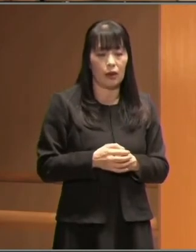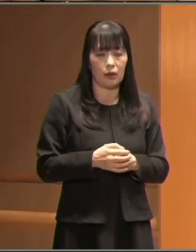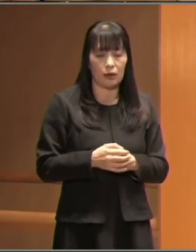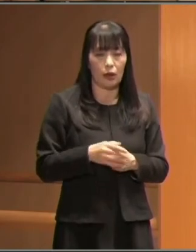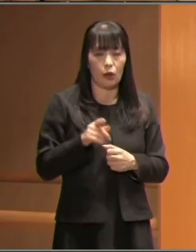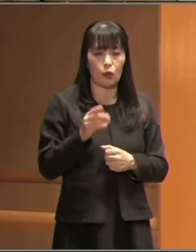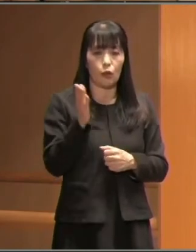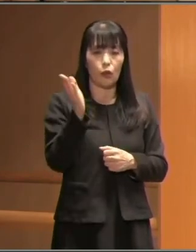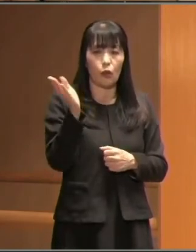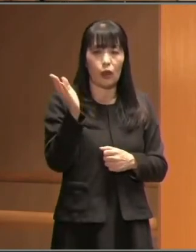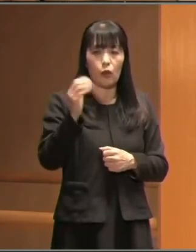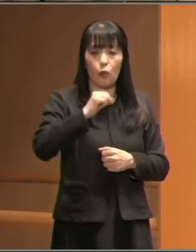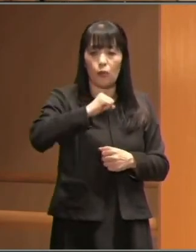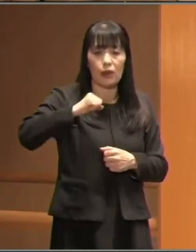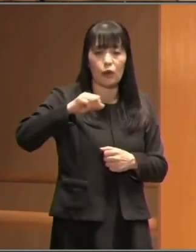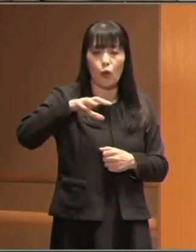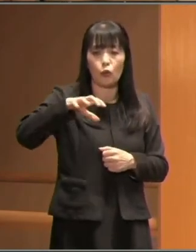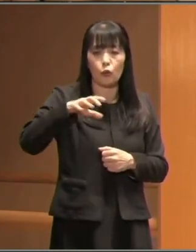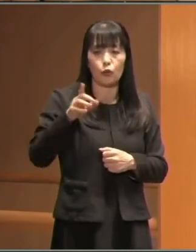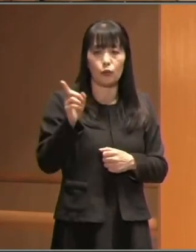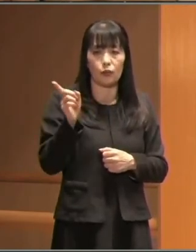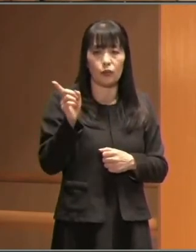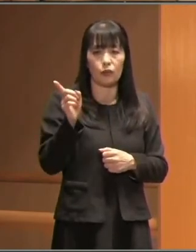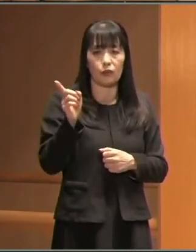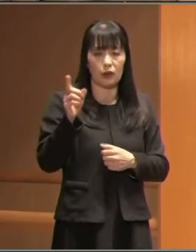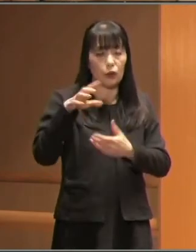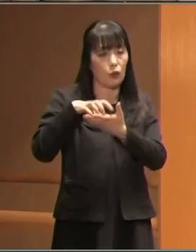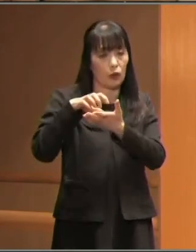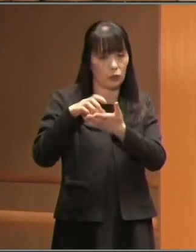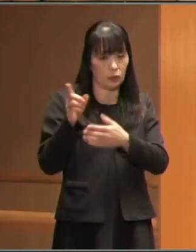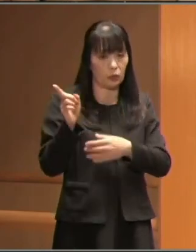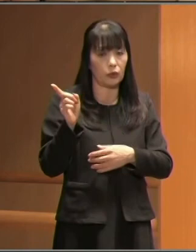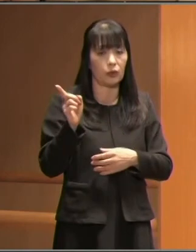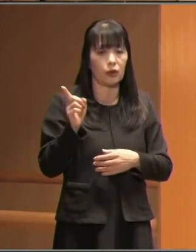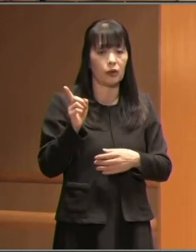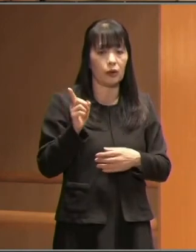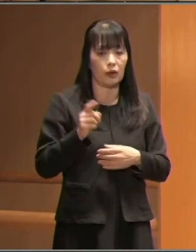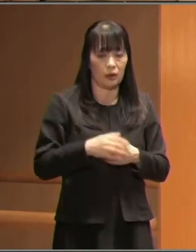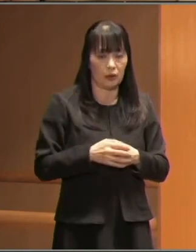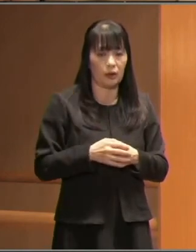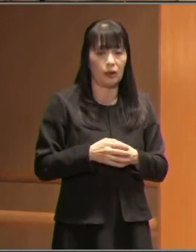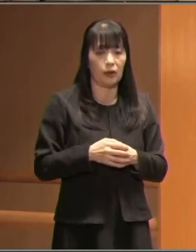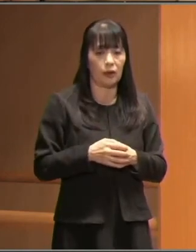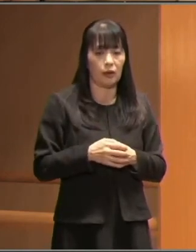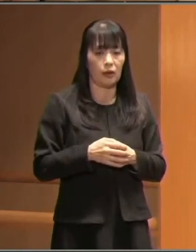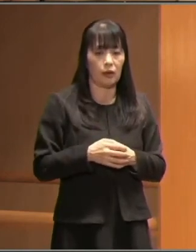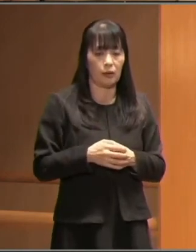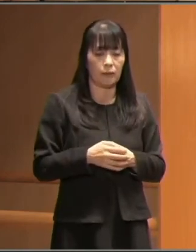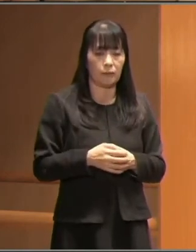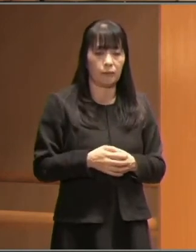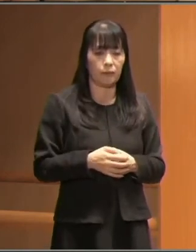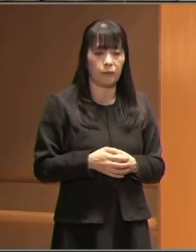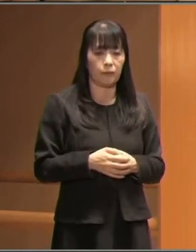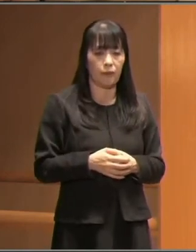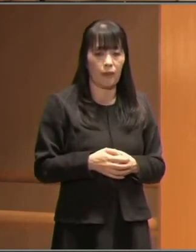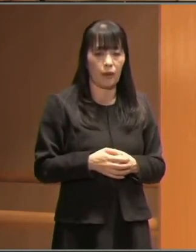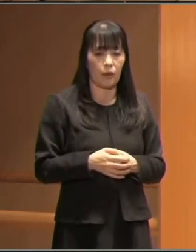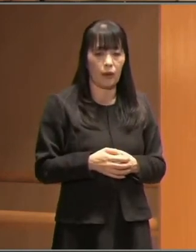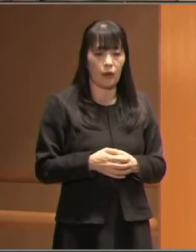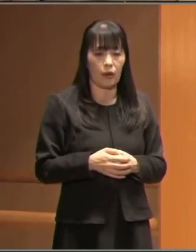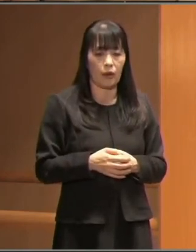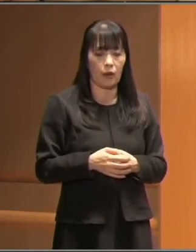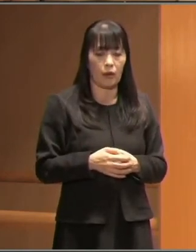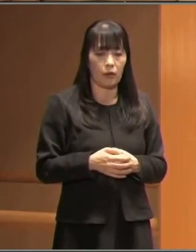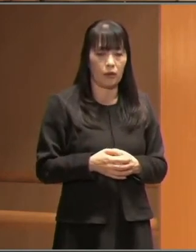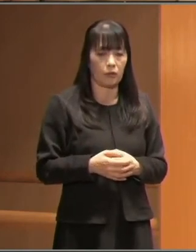paper ingredients. And this article exactly shows those processes. And we were able